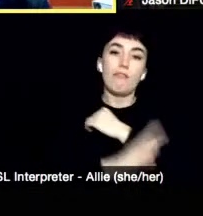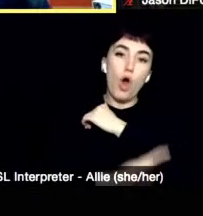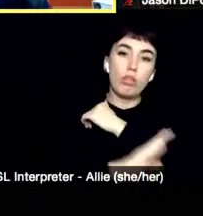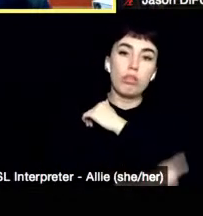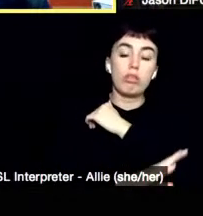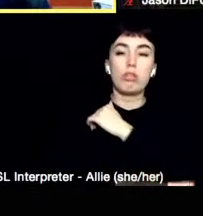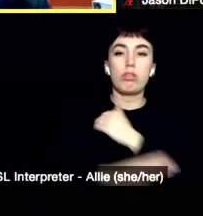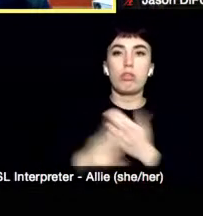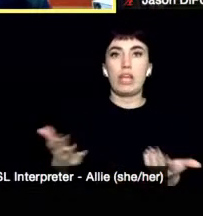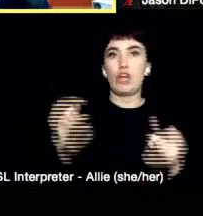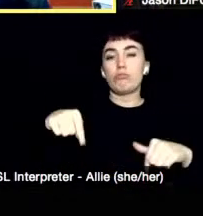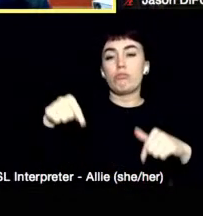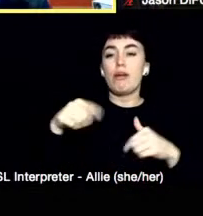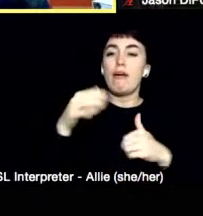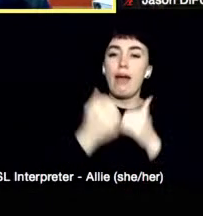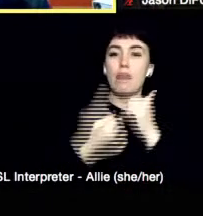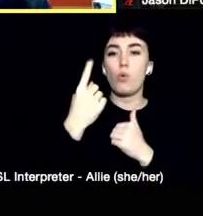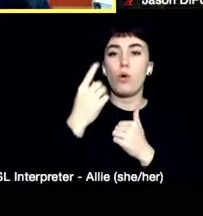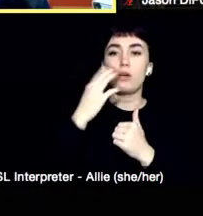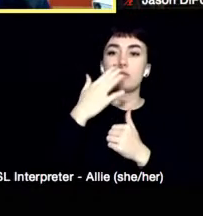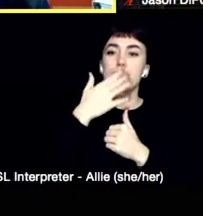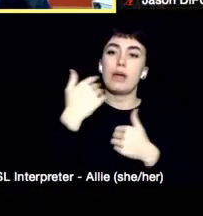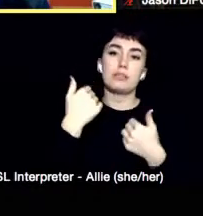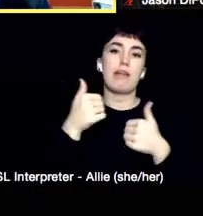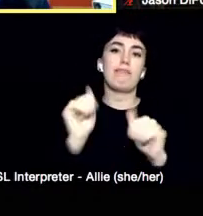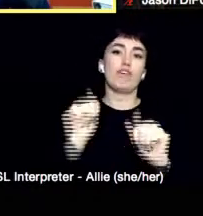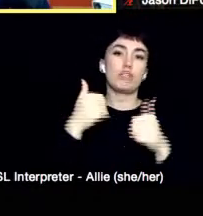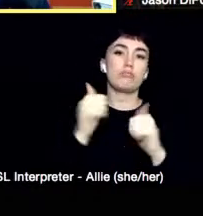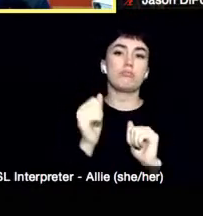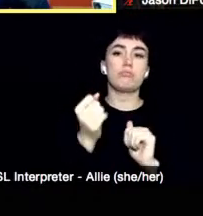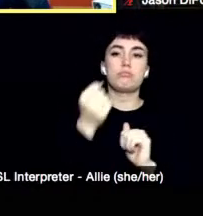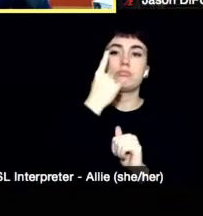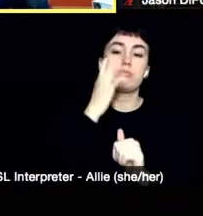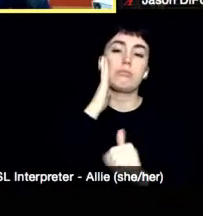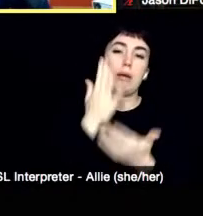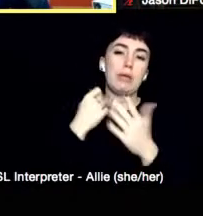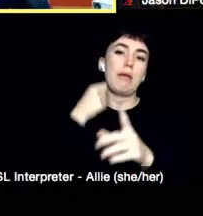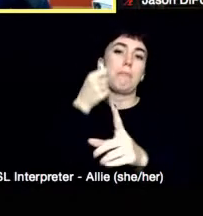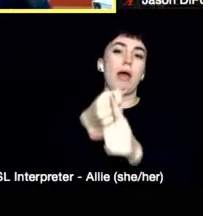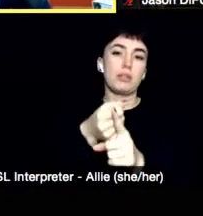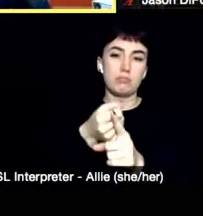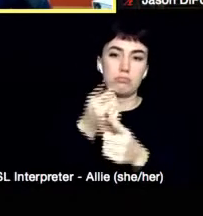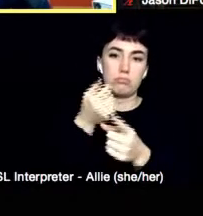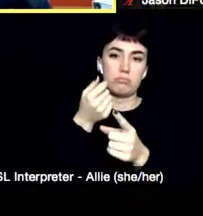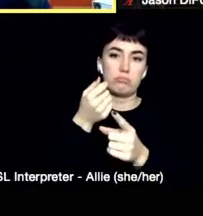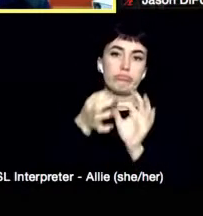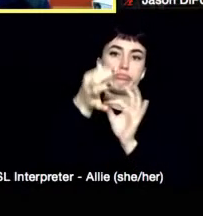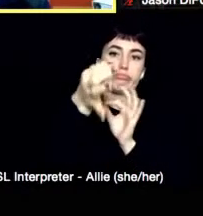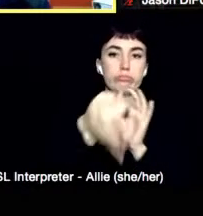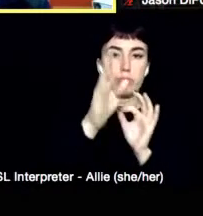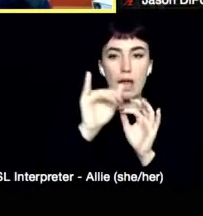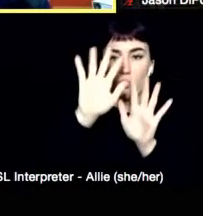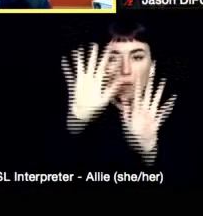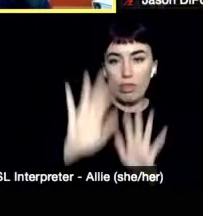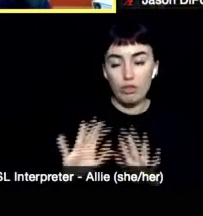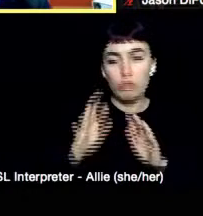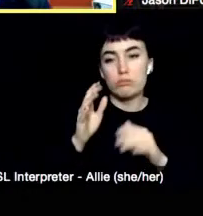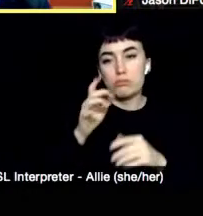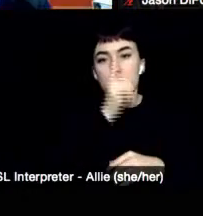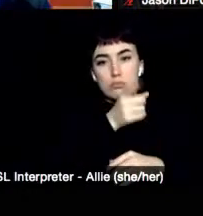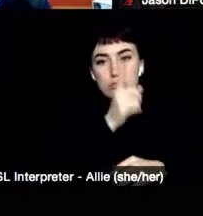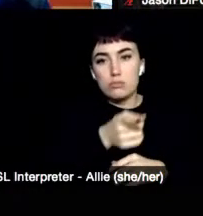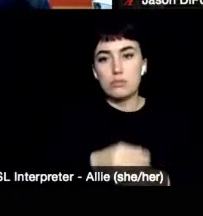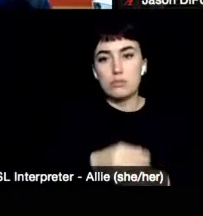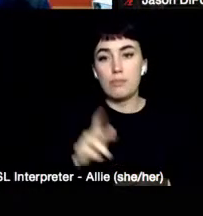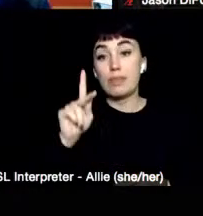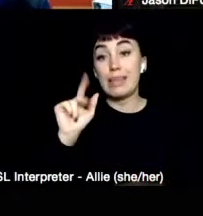here, everybody's best efforts might have to get shaken up. I'm Supervisor, just